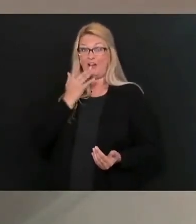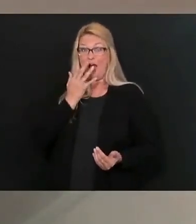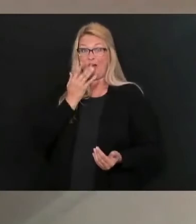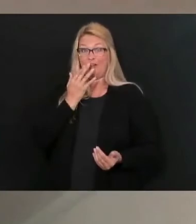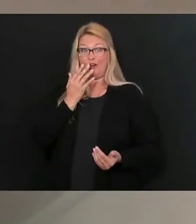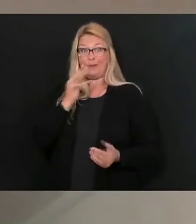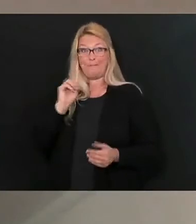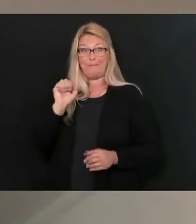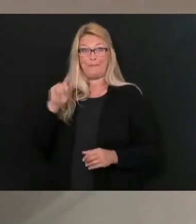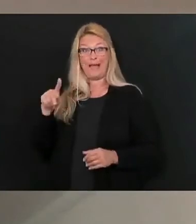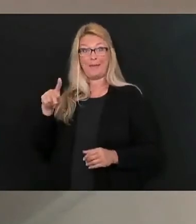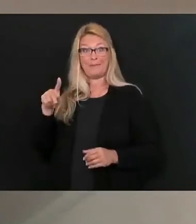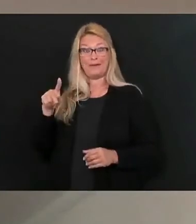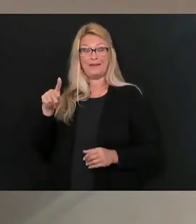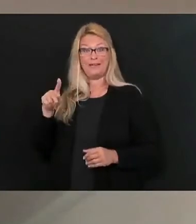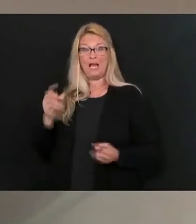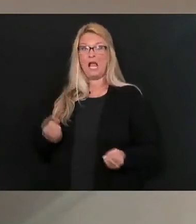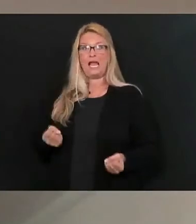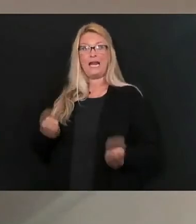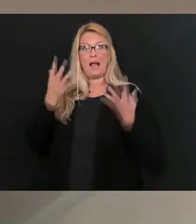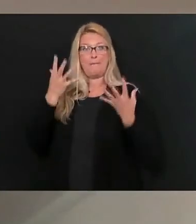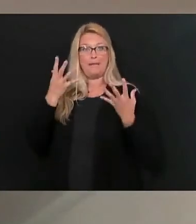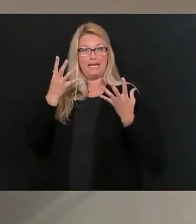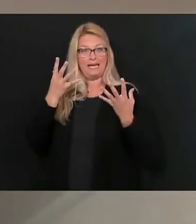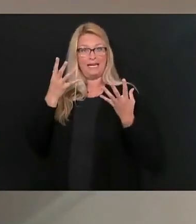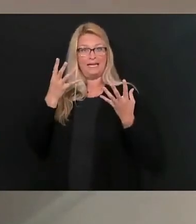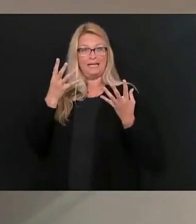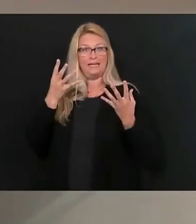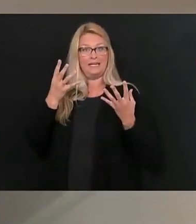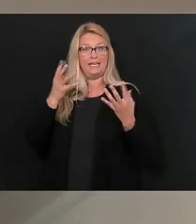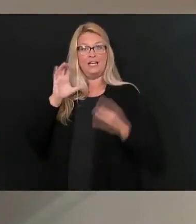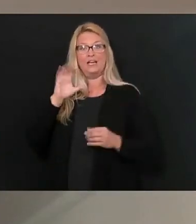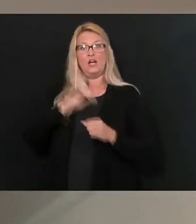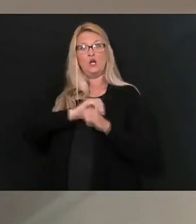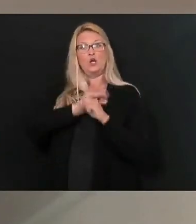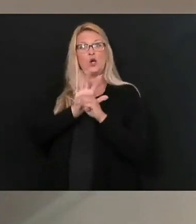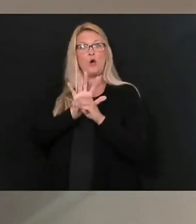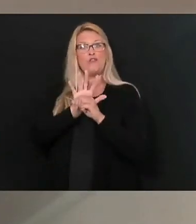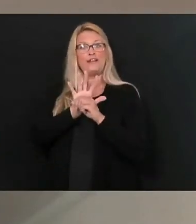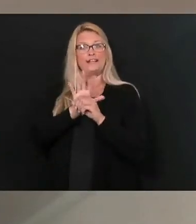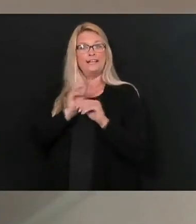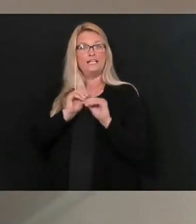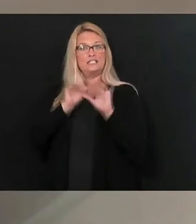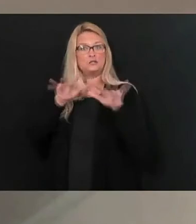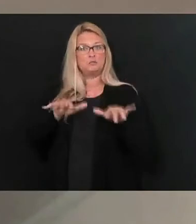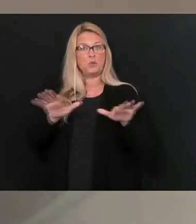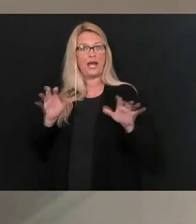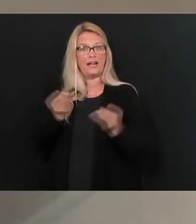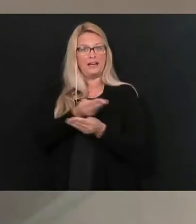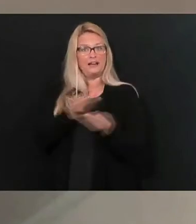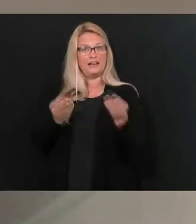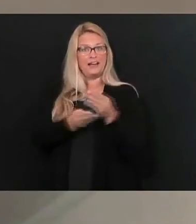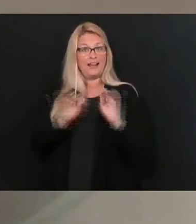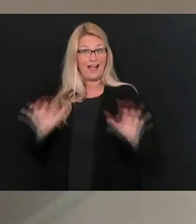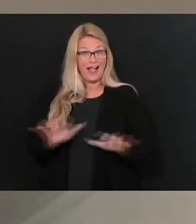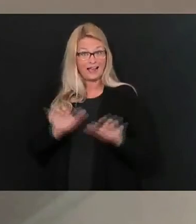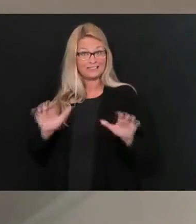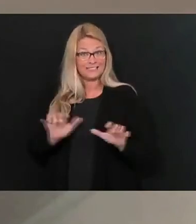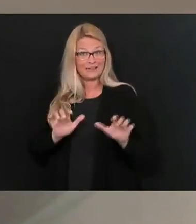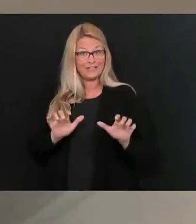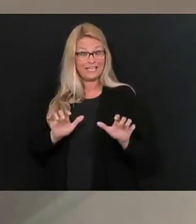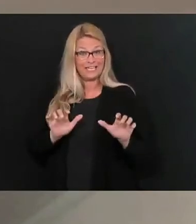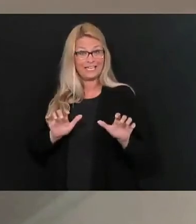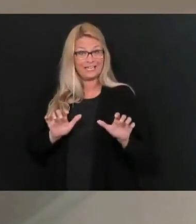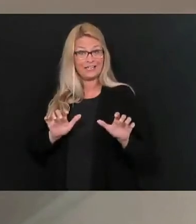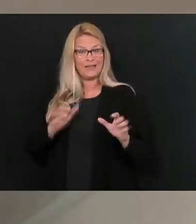coding and the amount of COVID spread and activity by the two metrics that I alluded